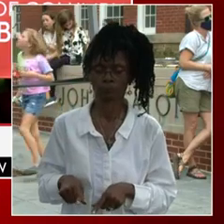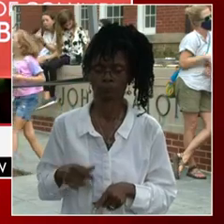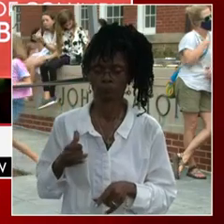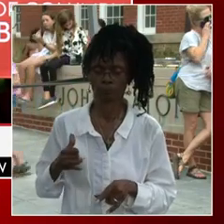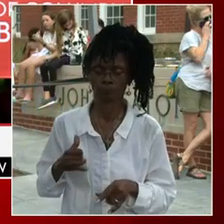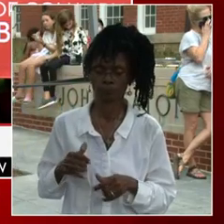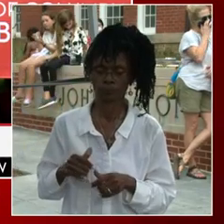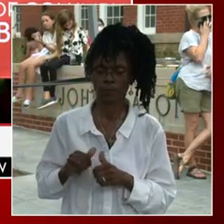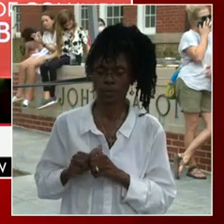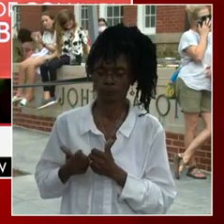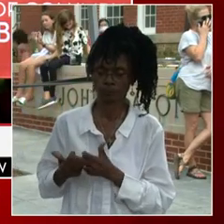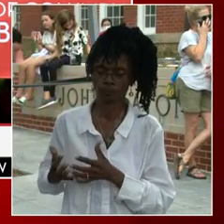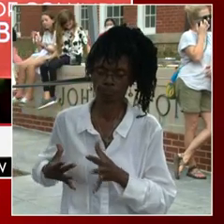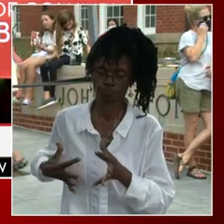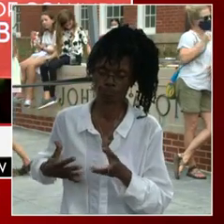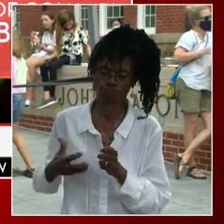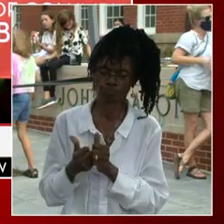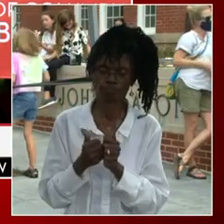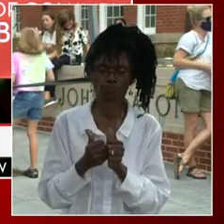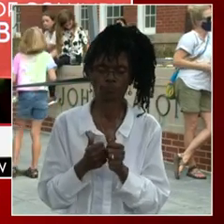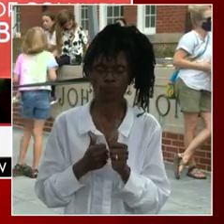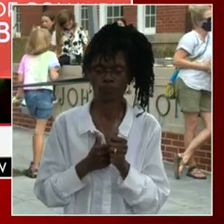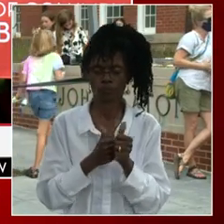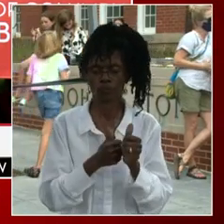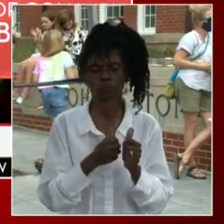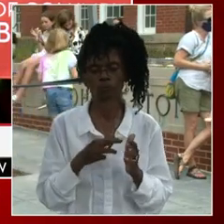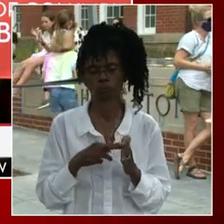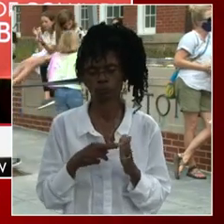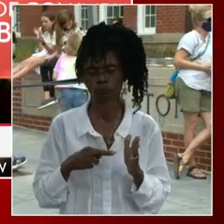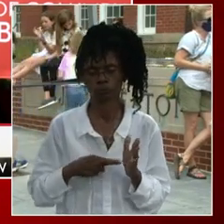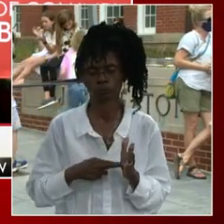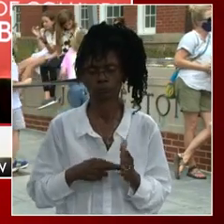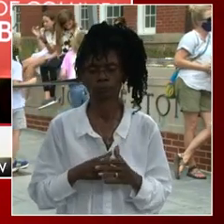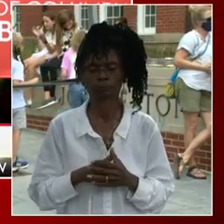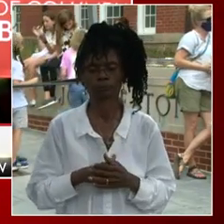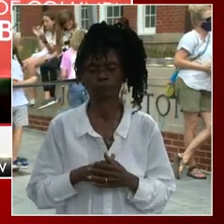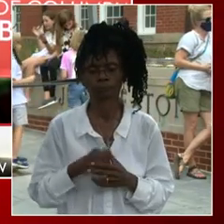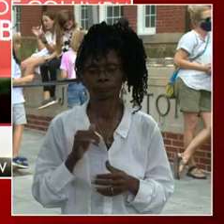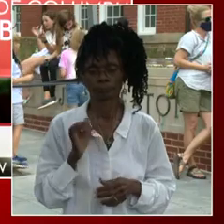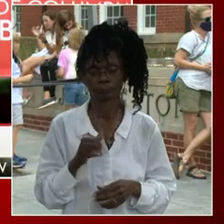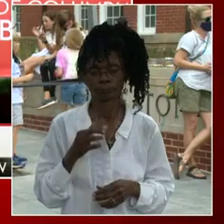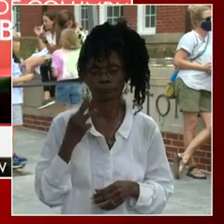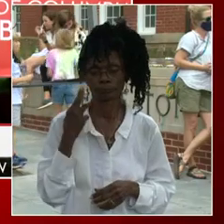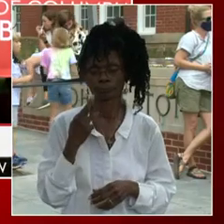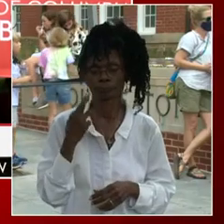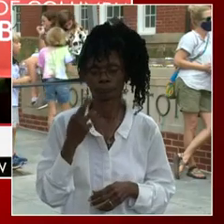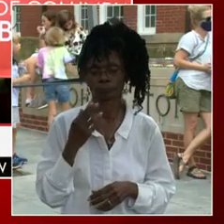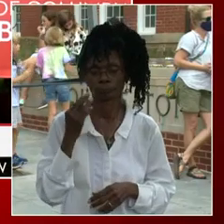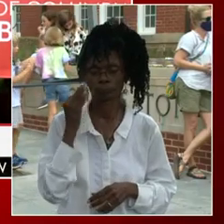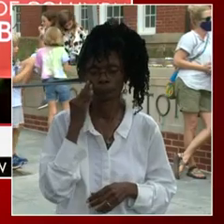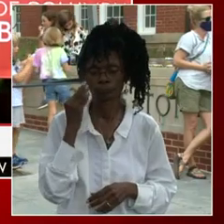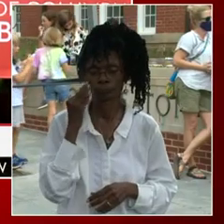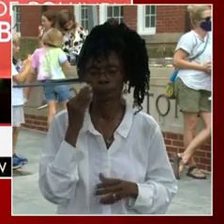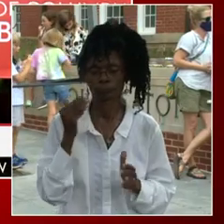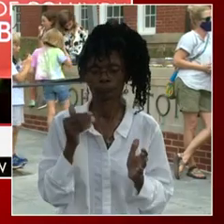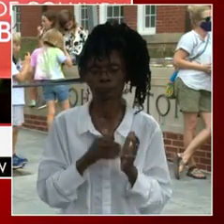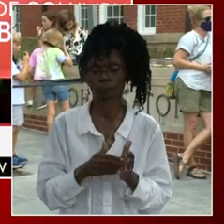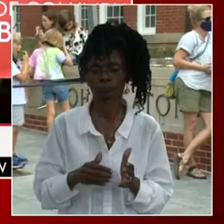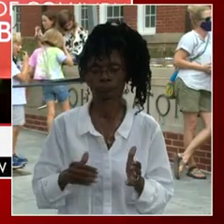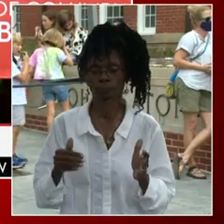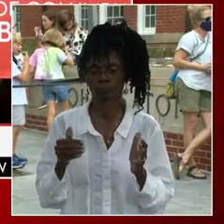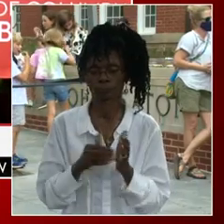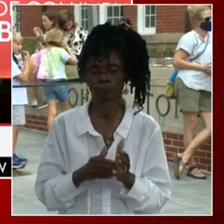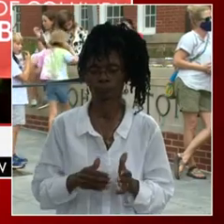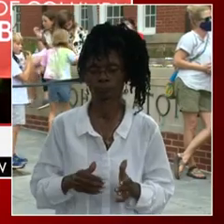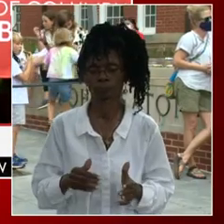and staff safe. And so for those reasons, we're pleased that we know thousands of students will be walking through these doors come